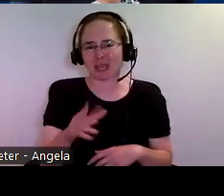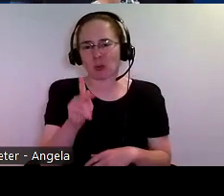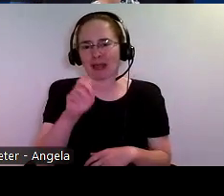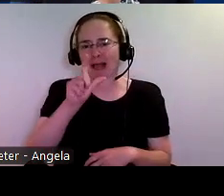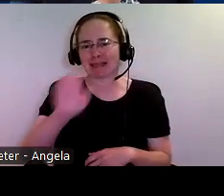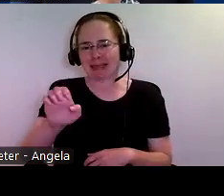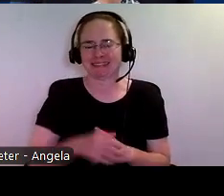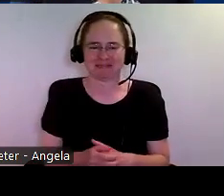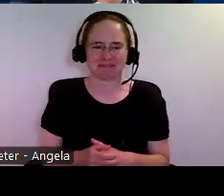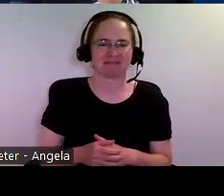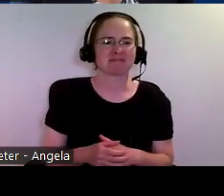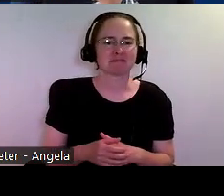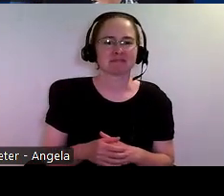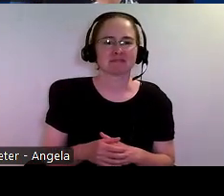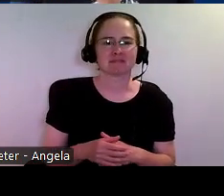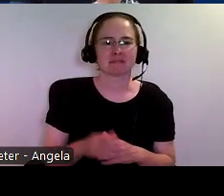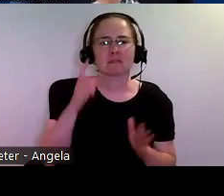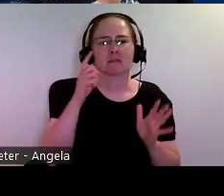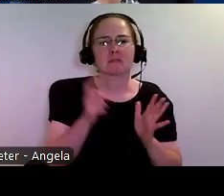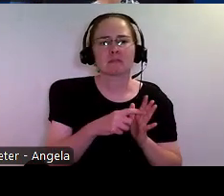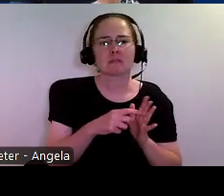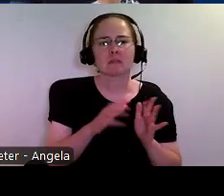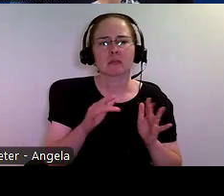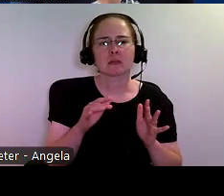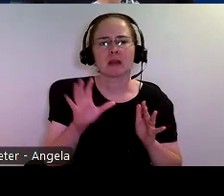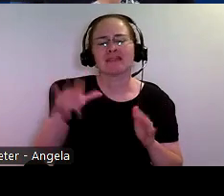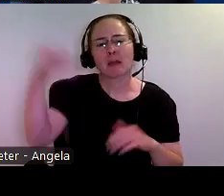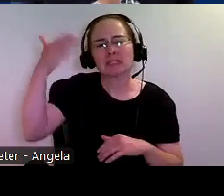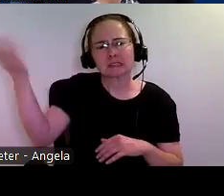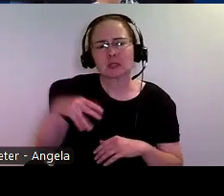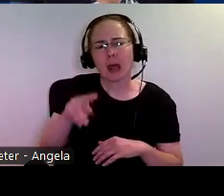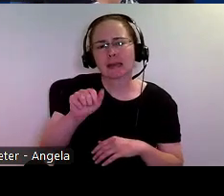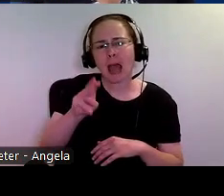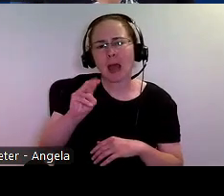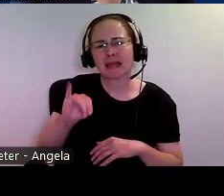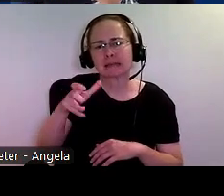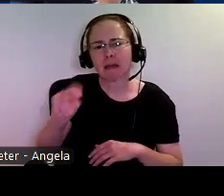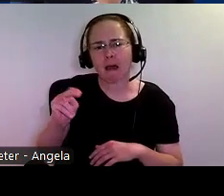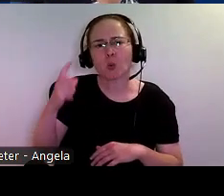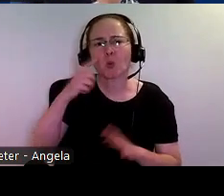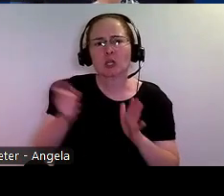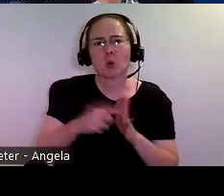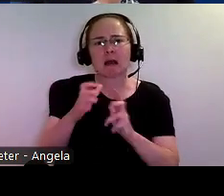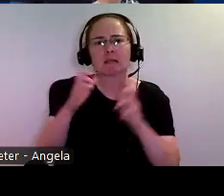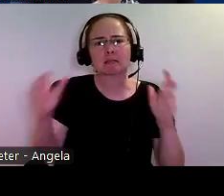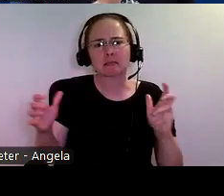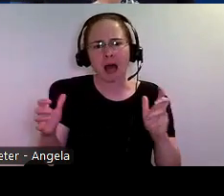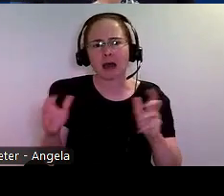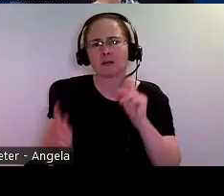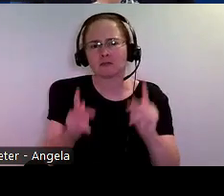Related to this slide too, and I'm thinking, Amy, of the presentation at NAMICon, we saw a lot of folks who are